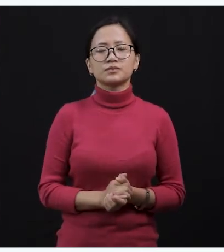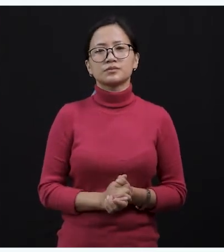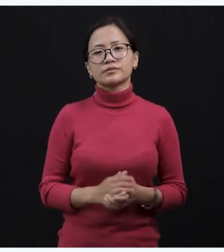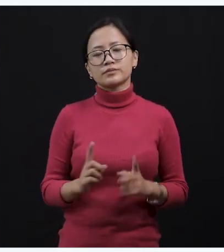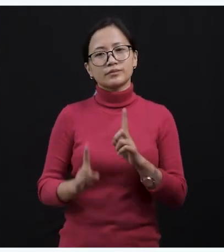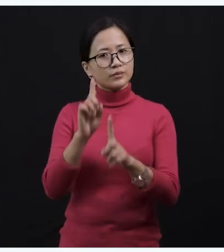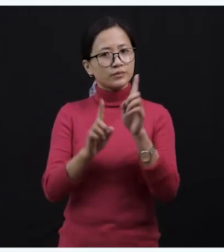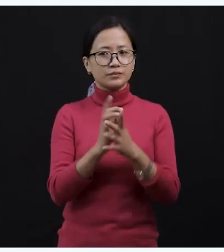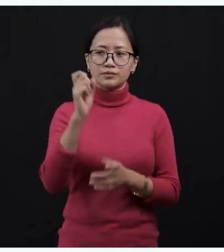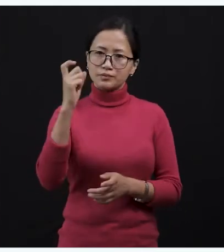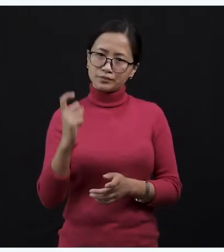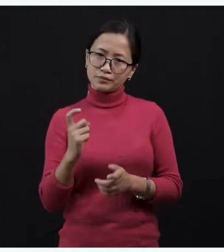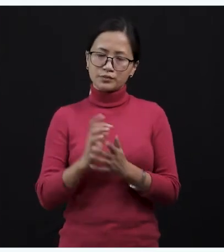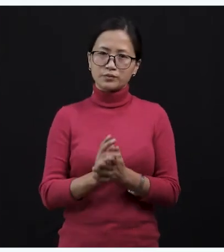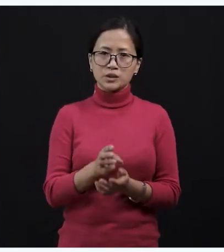needs water, right?